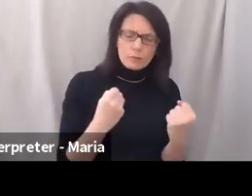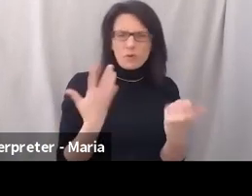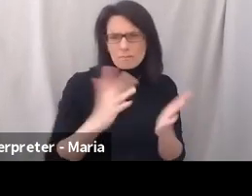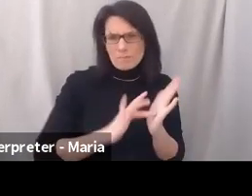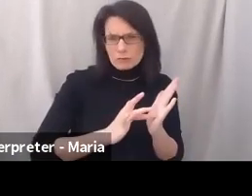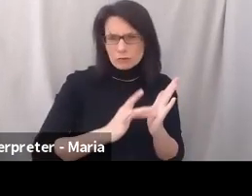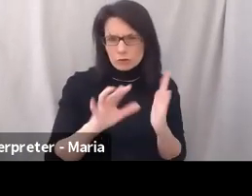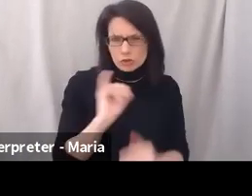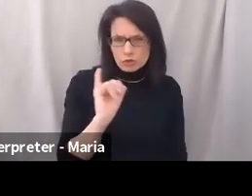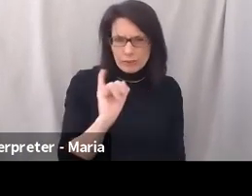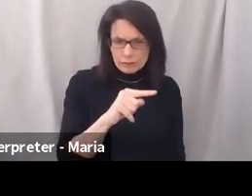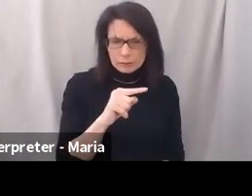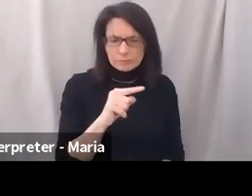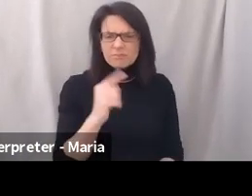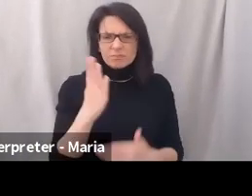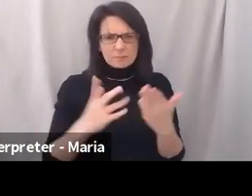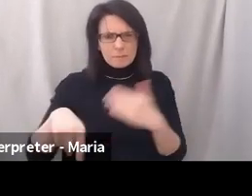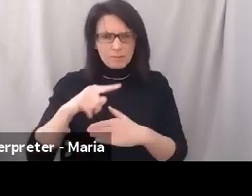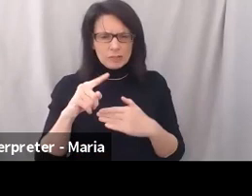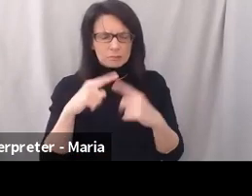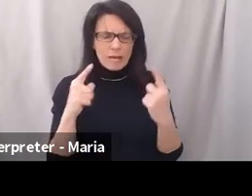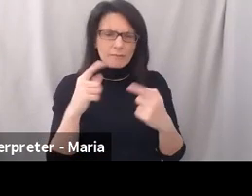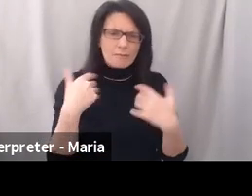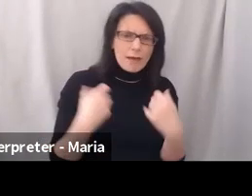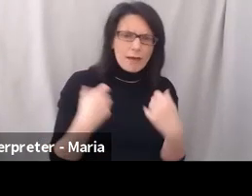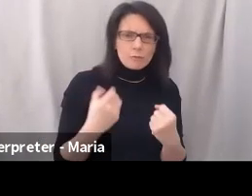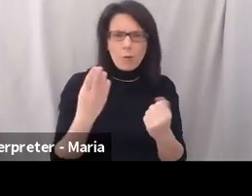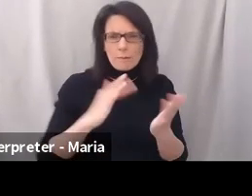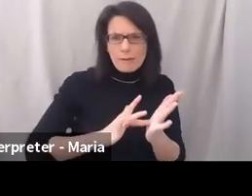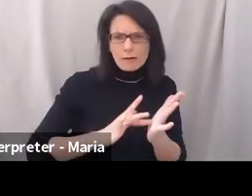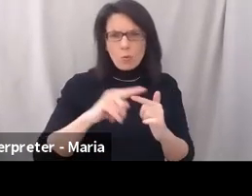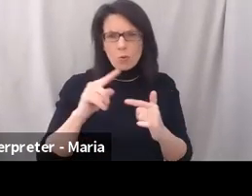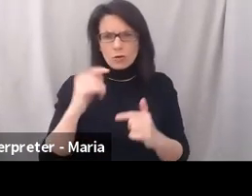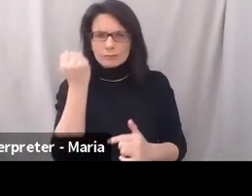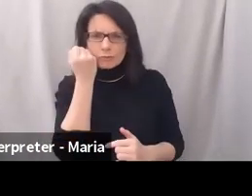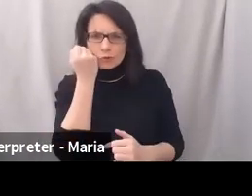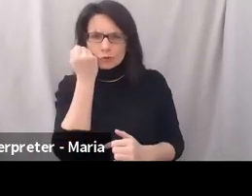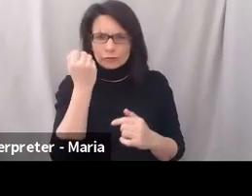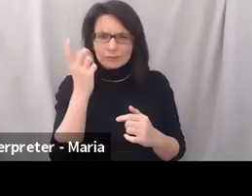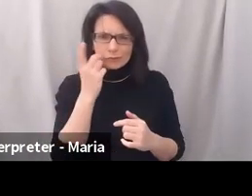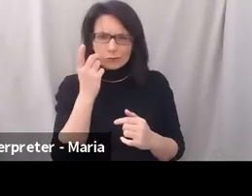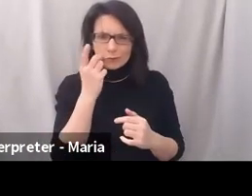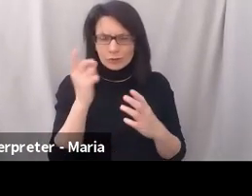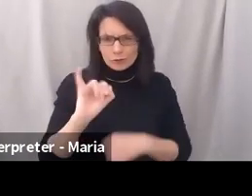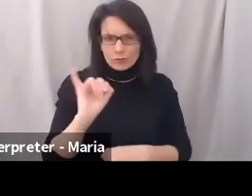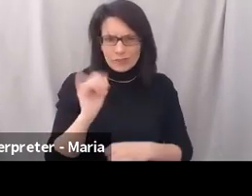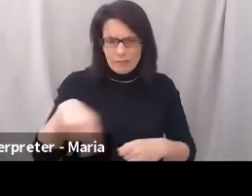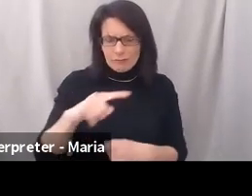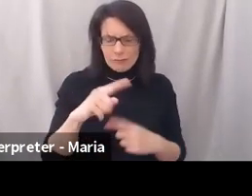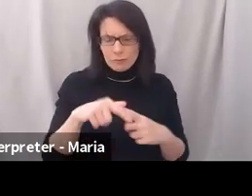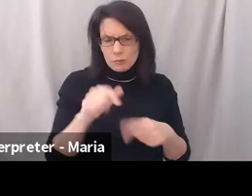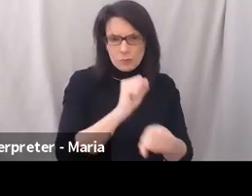I know some of us have health insurance from or dental insurance from our employer, but if you're working as a freelance